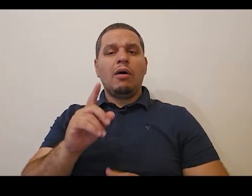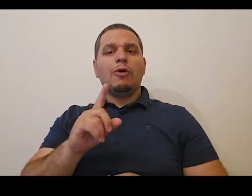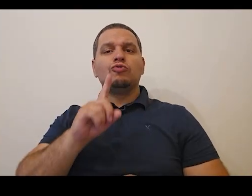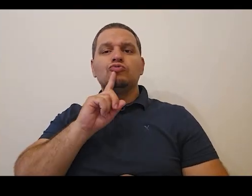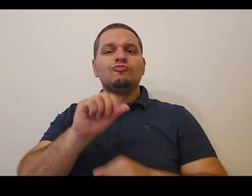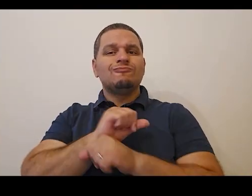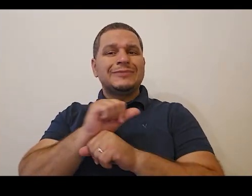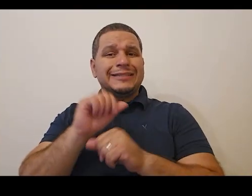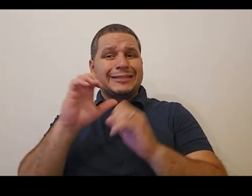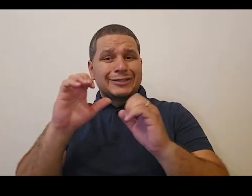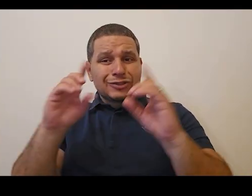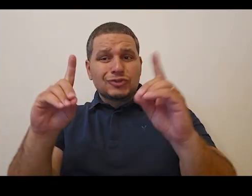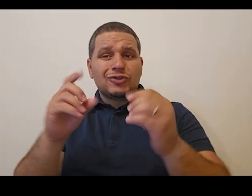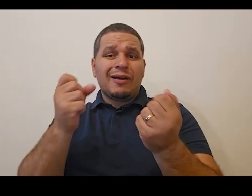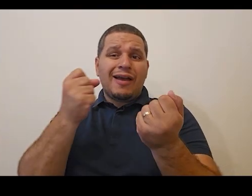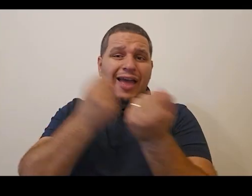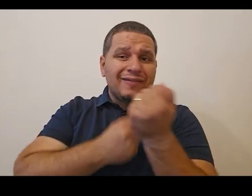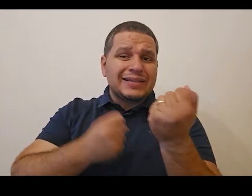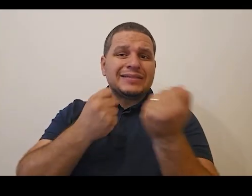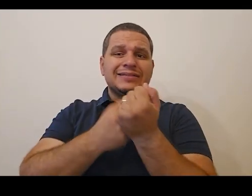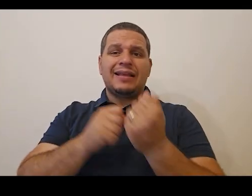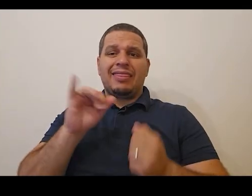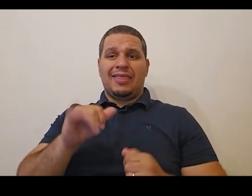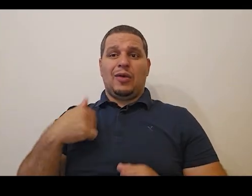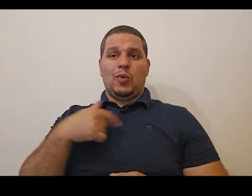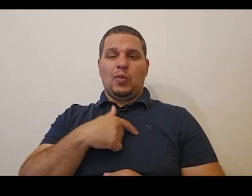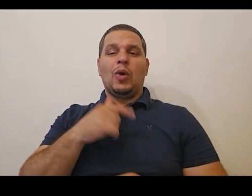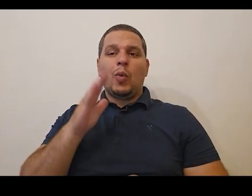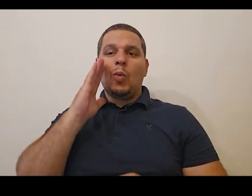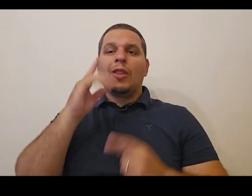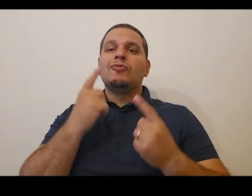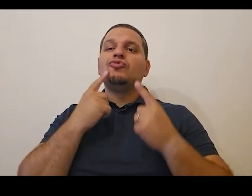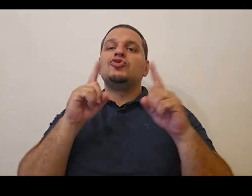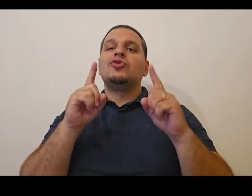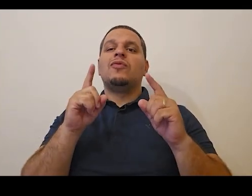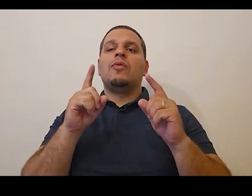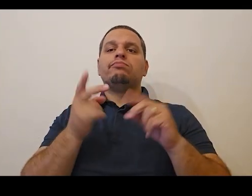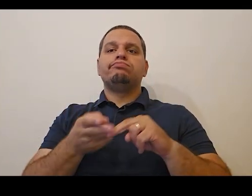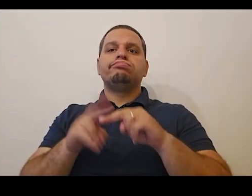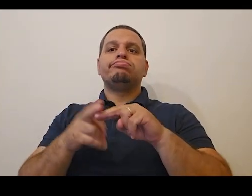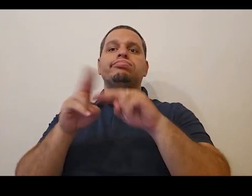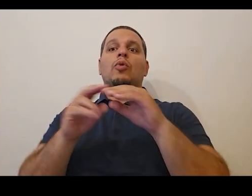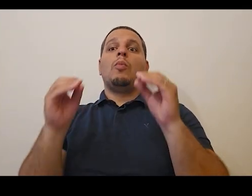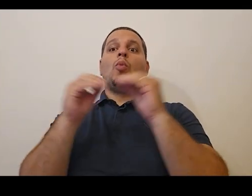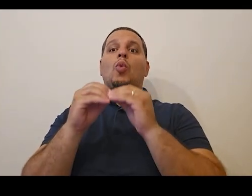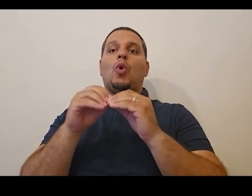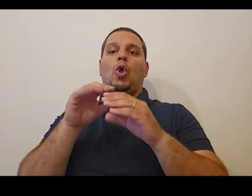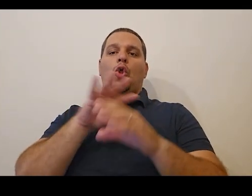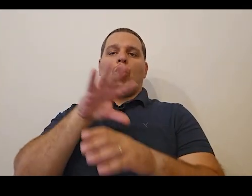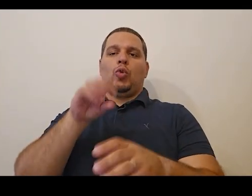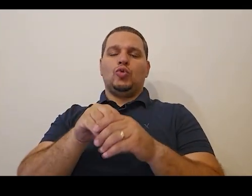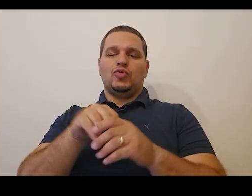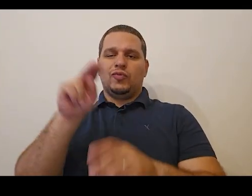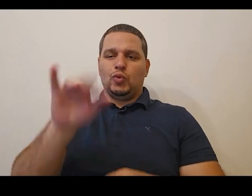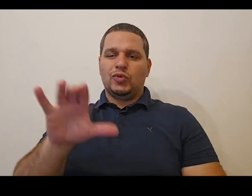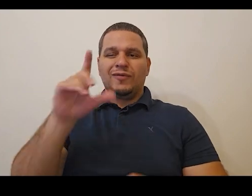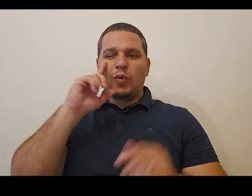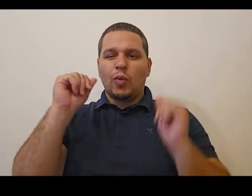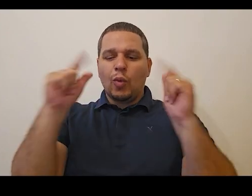through education and advocacy that we achieve a more inclusive New York City for